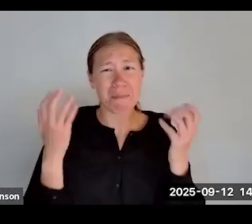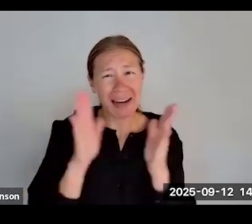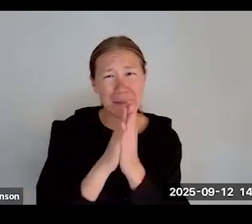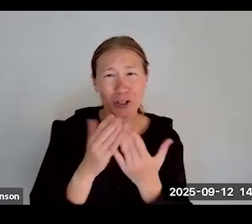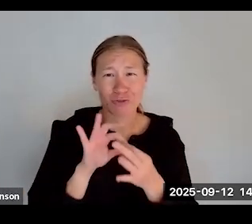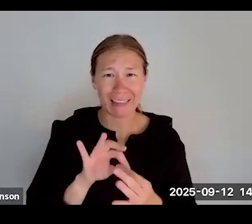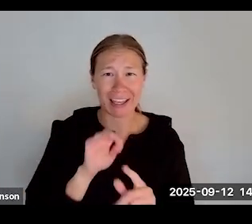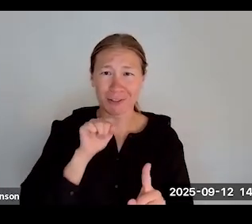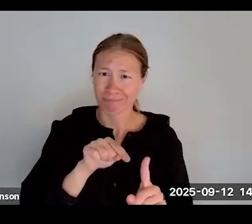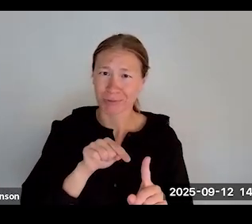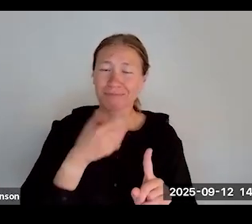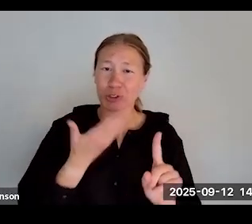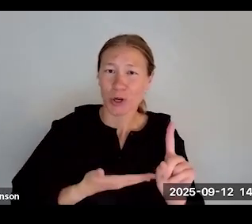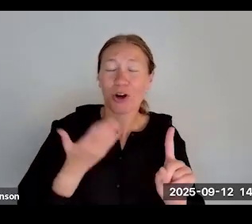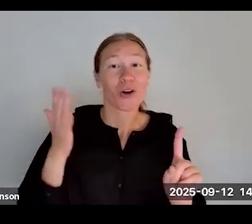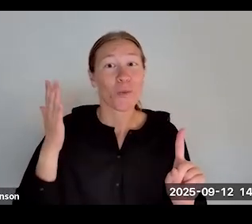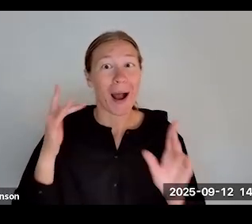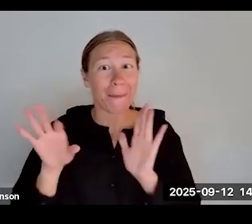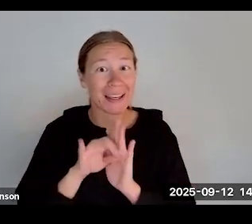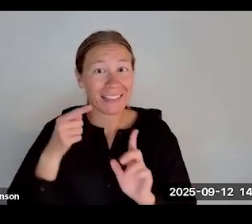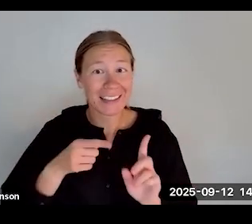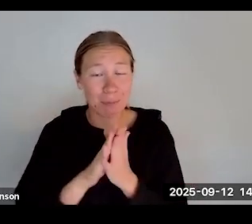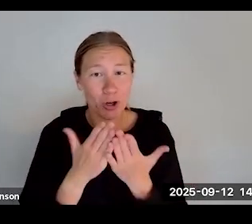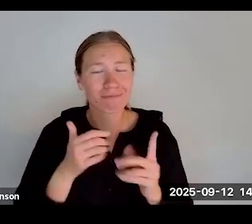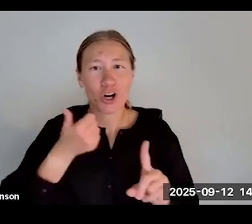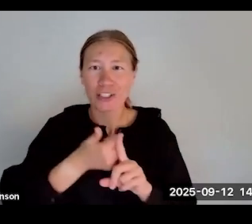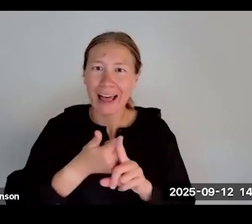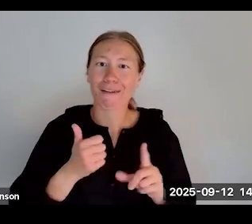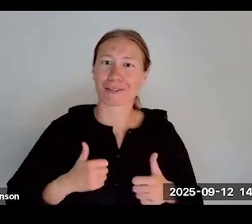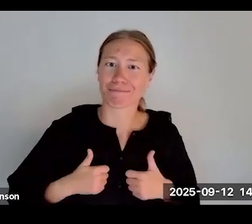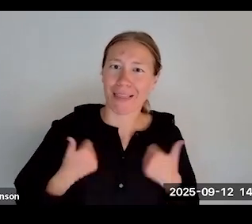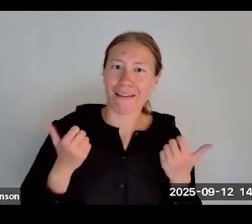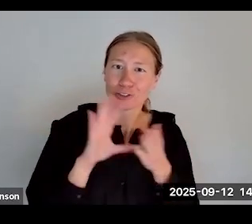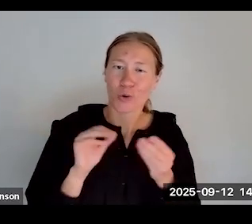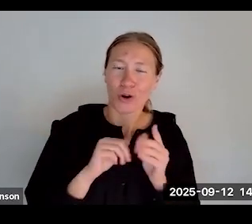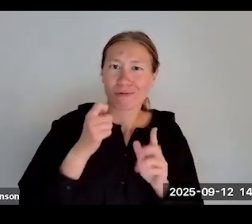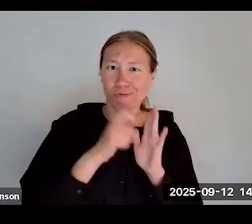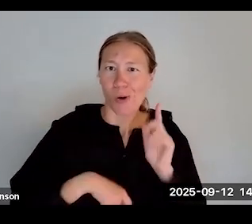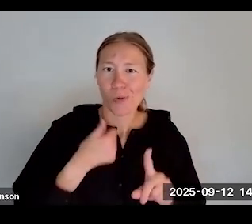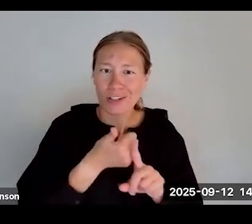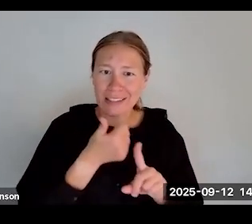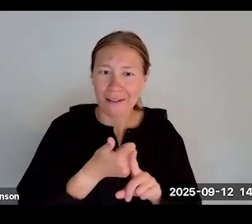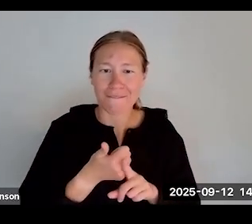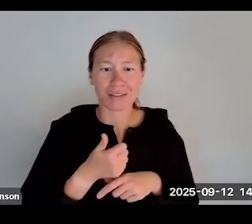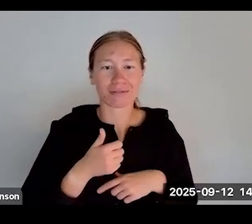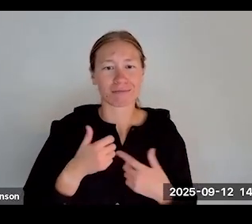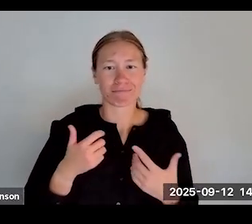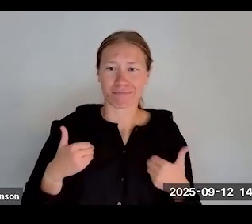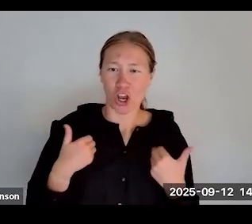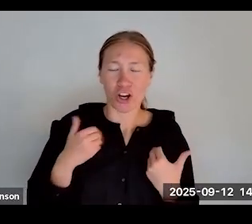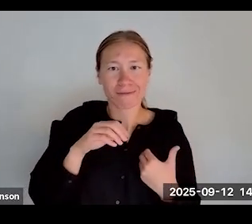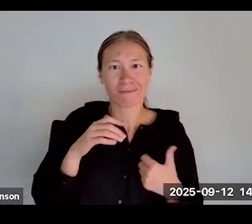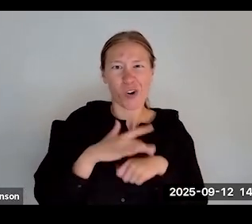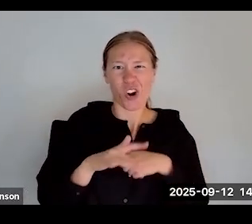this one because she wrote it. She wrote this autobiography in her early 20s. Keller describes her world before and after